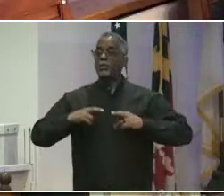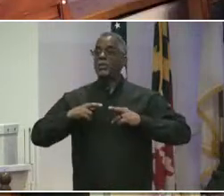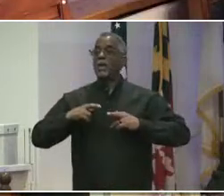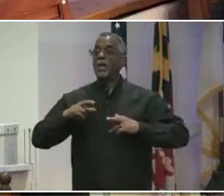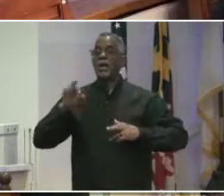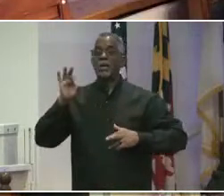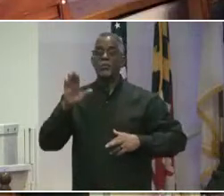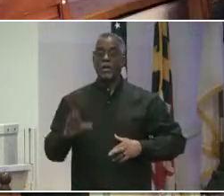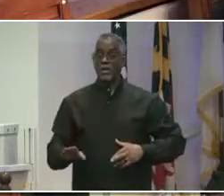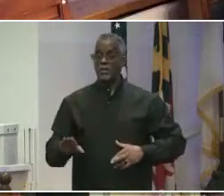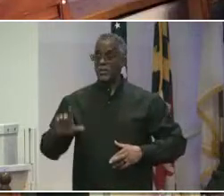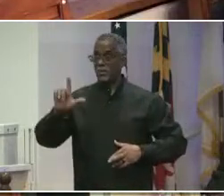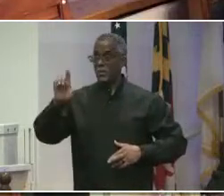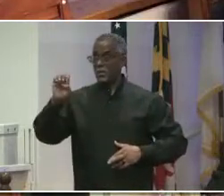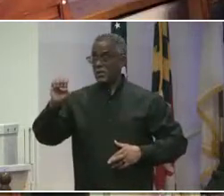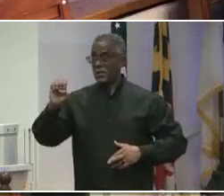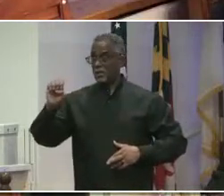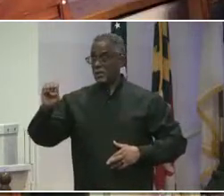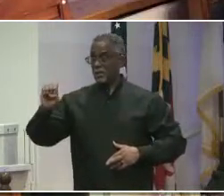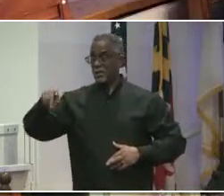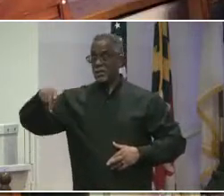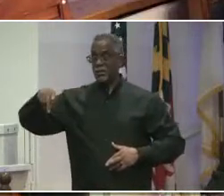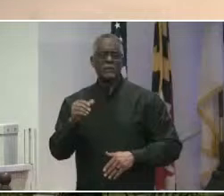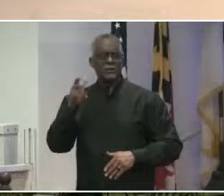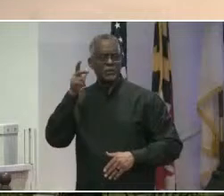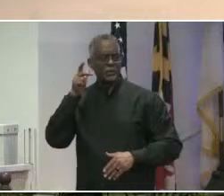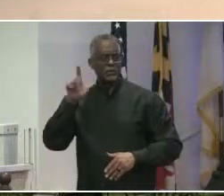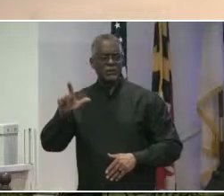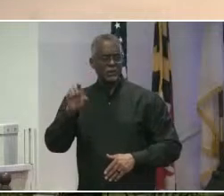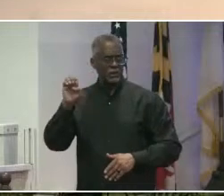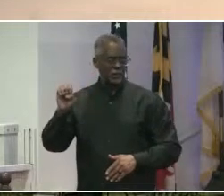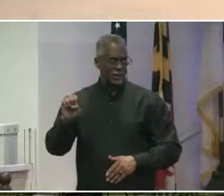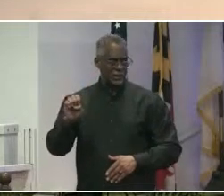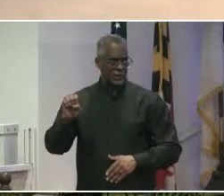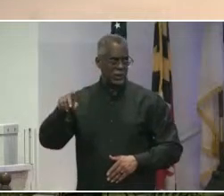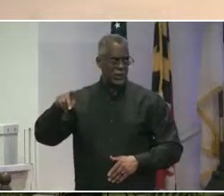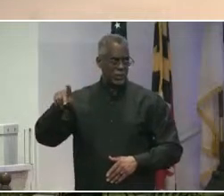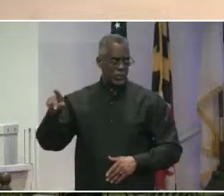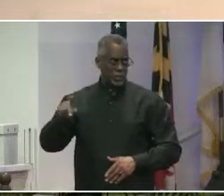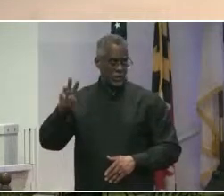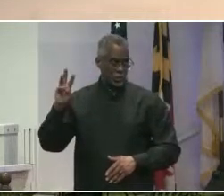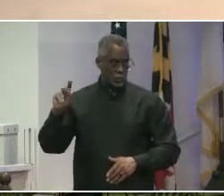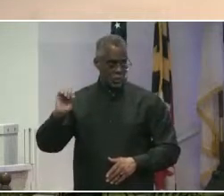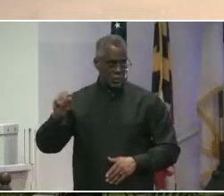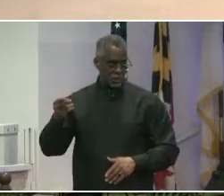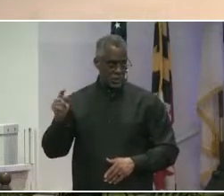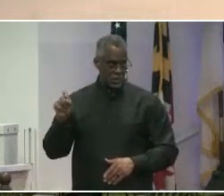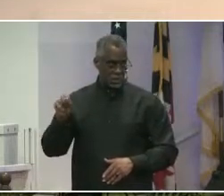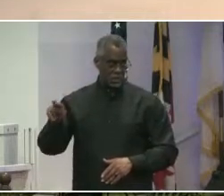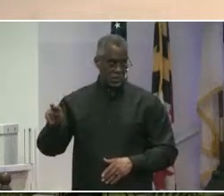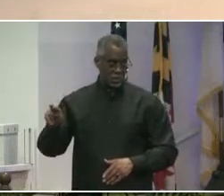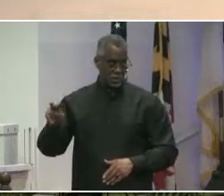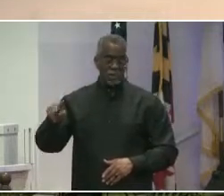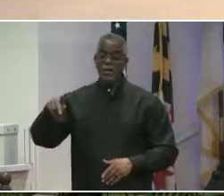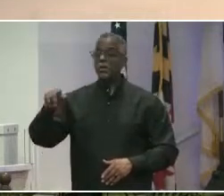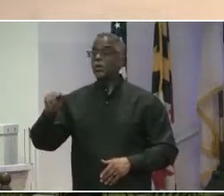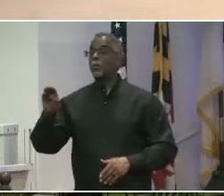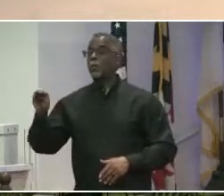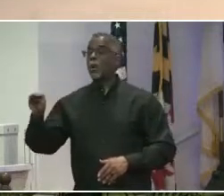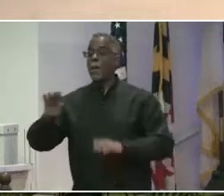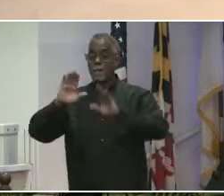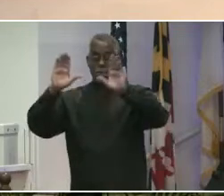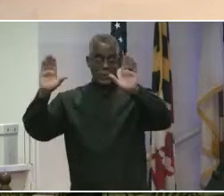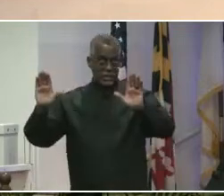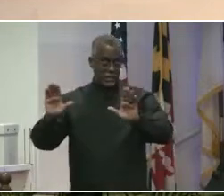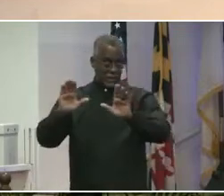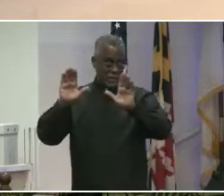Pastor Emeritus of Reed Temple AME Church. He'll be preaching on Palm Sunday. I just got this confirmation this morning. On